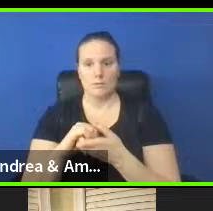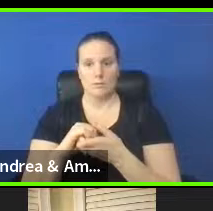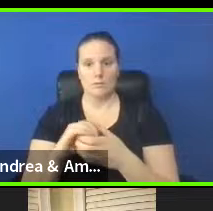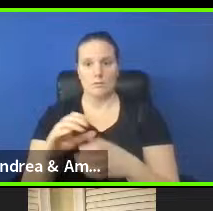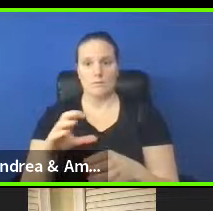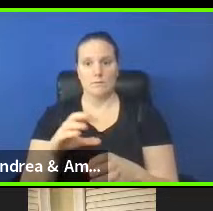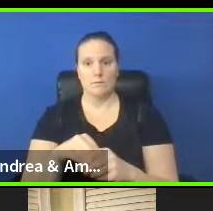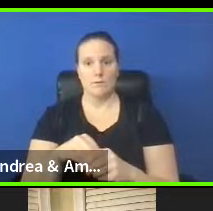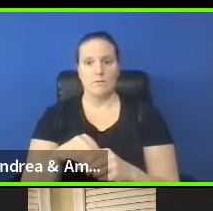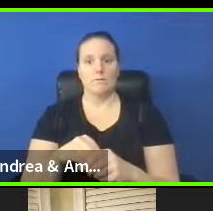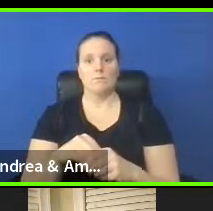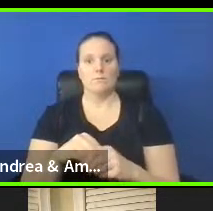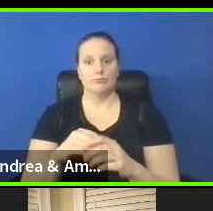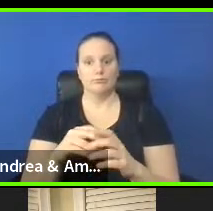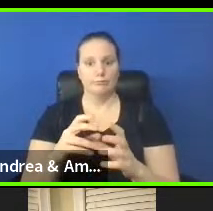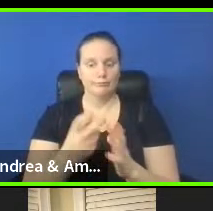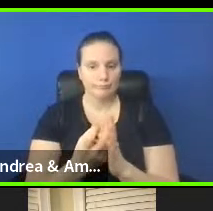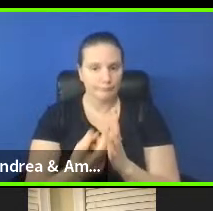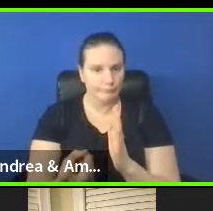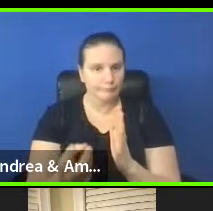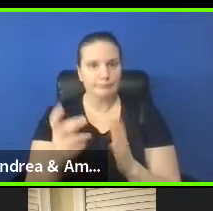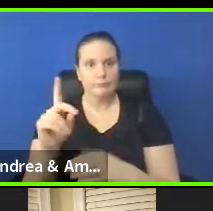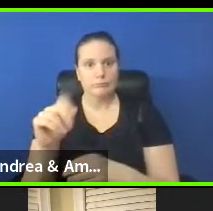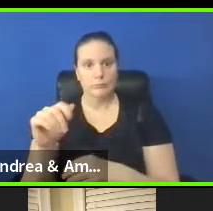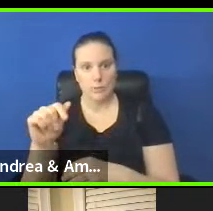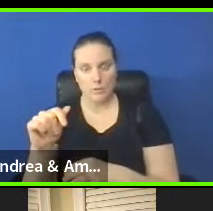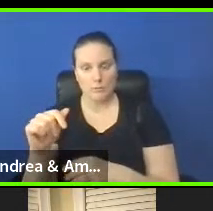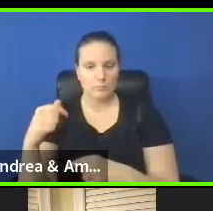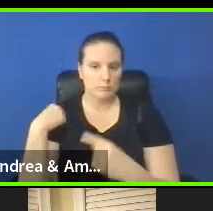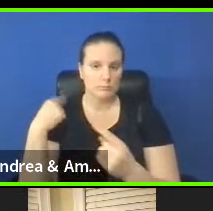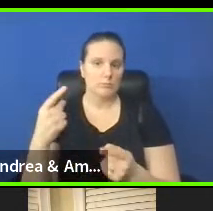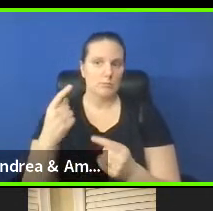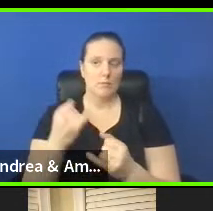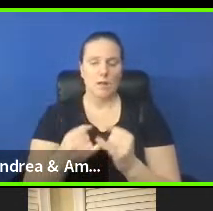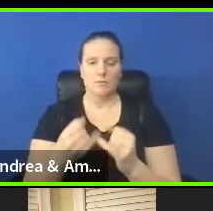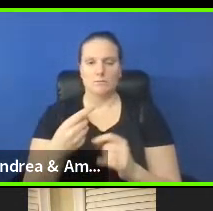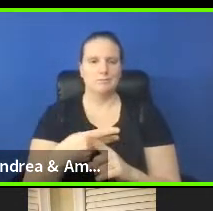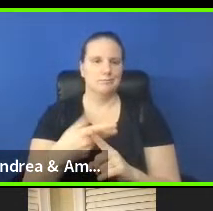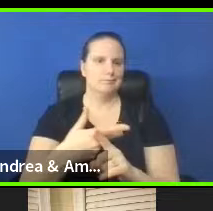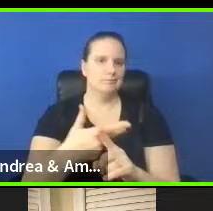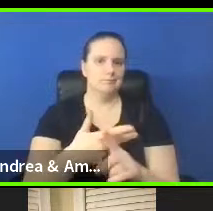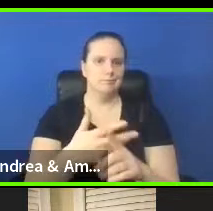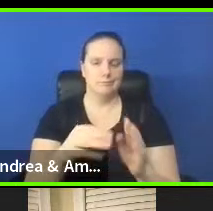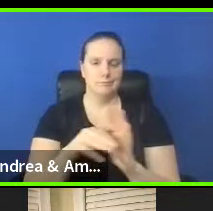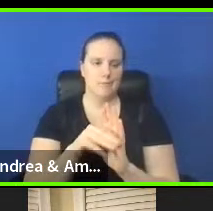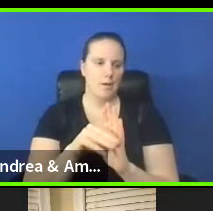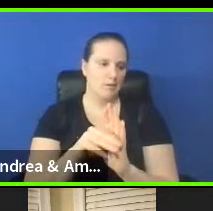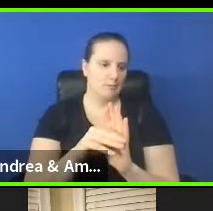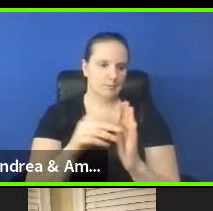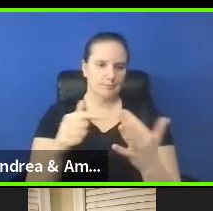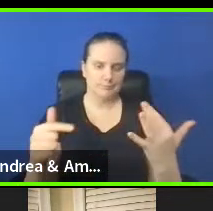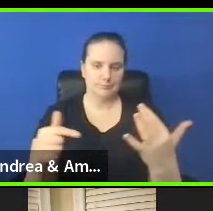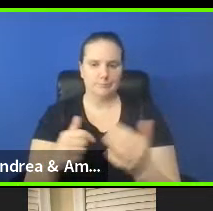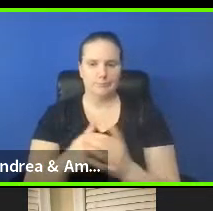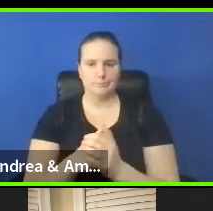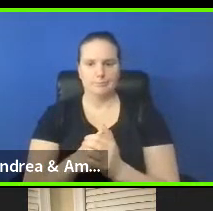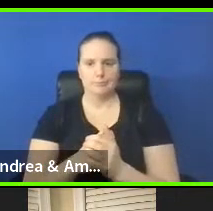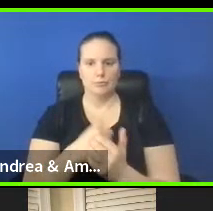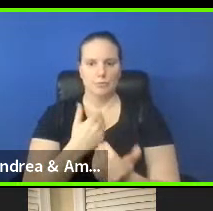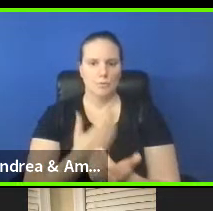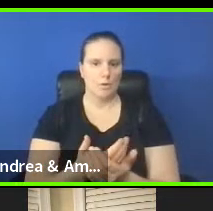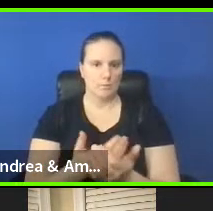been diving into data over the last number of months, running models to get us where we